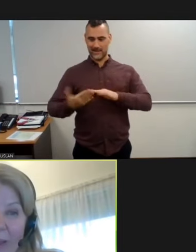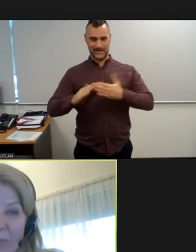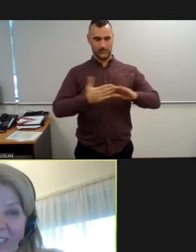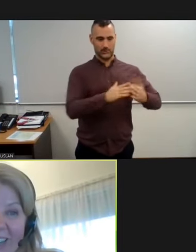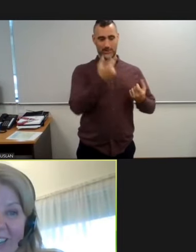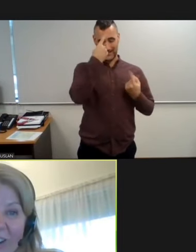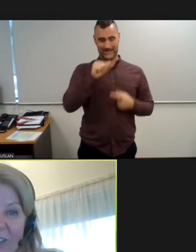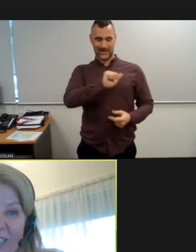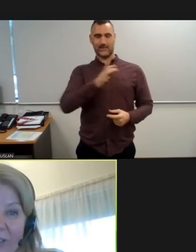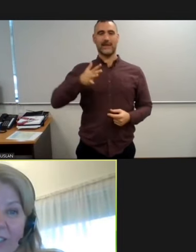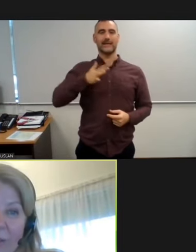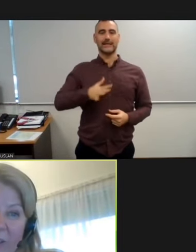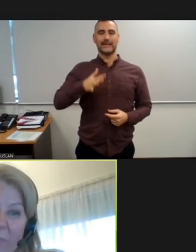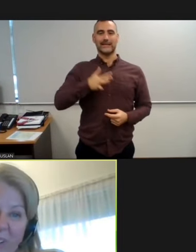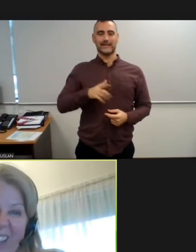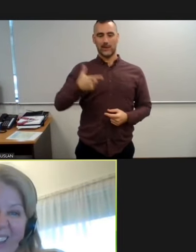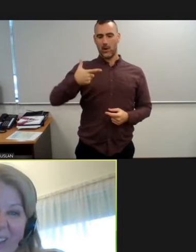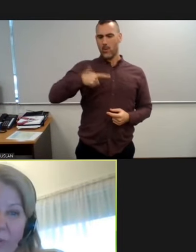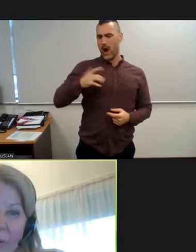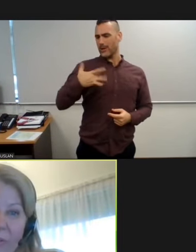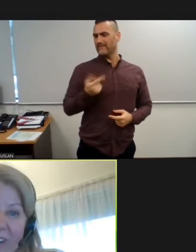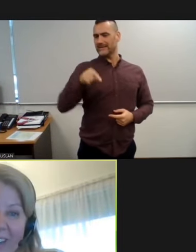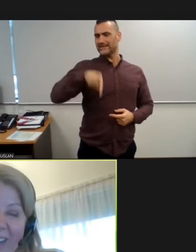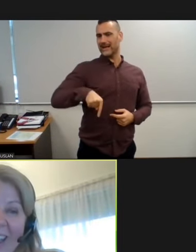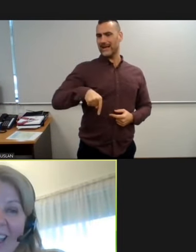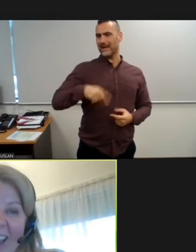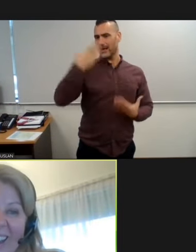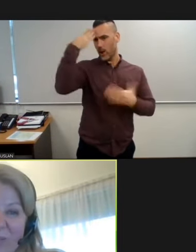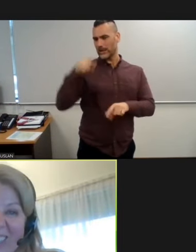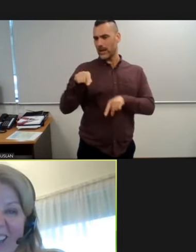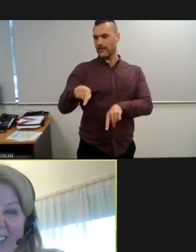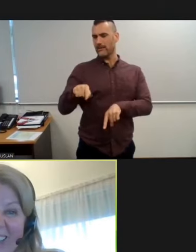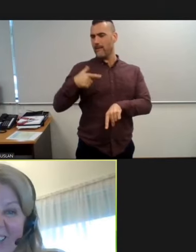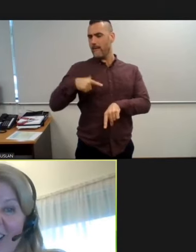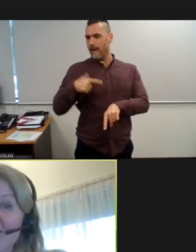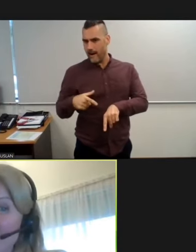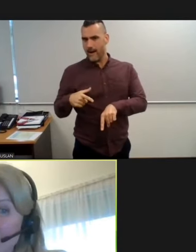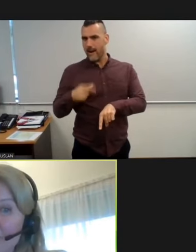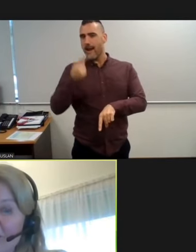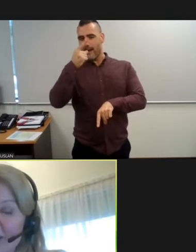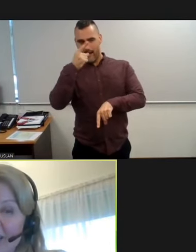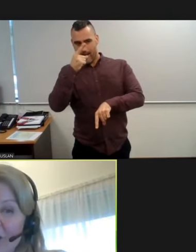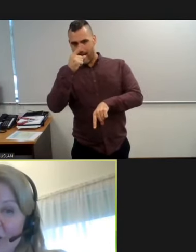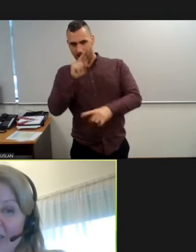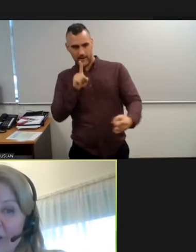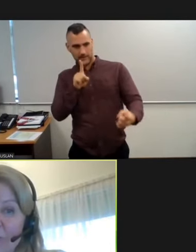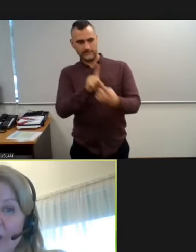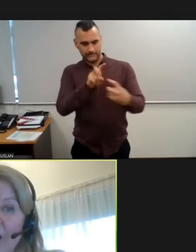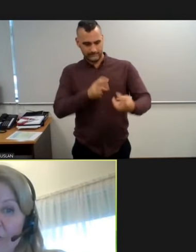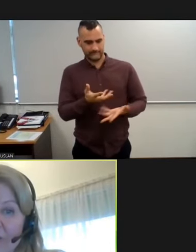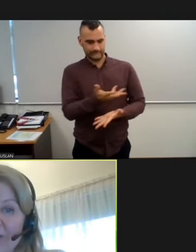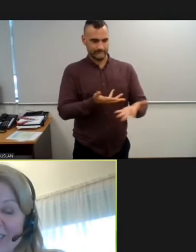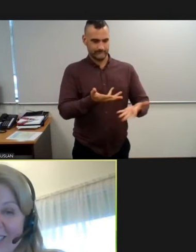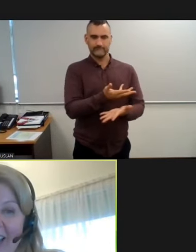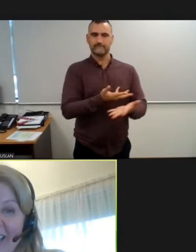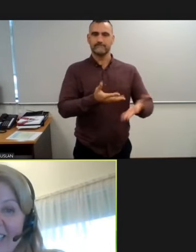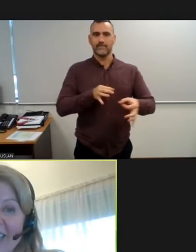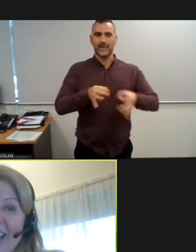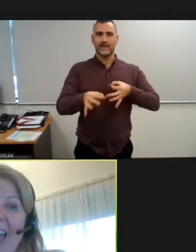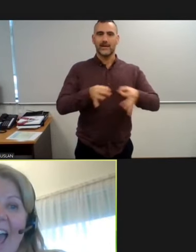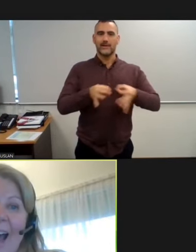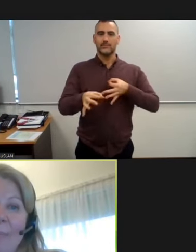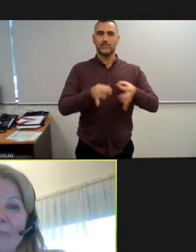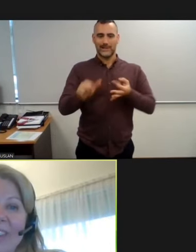are of people staying in hotels so that we can plan that appropriately. And I would say that there are people staying in hotels across the